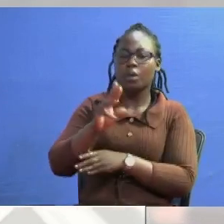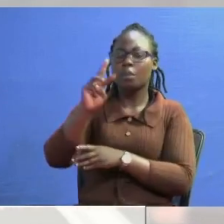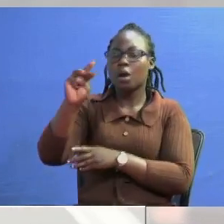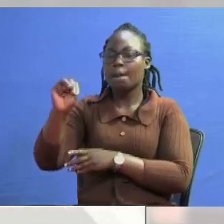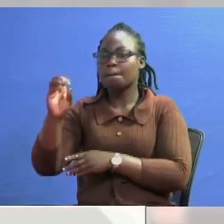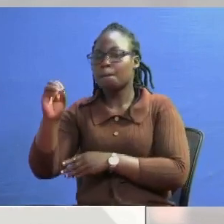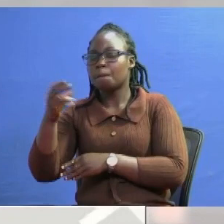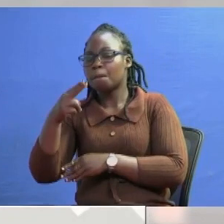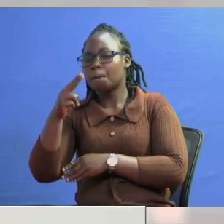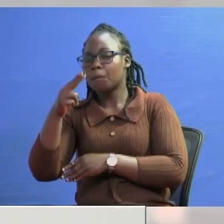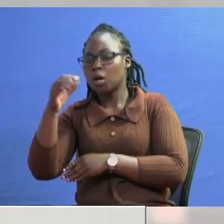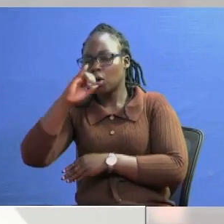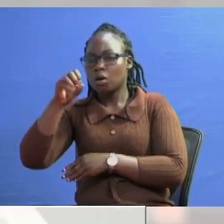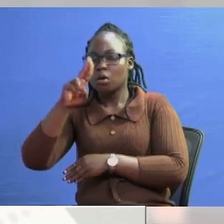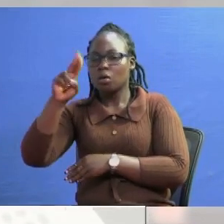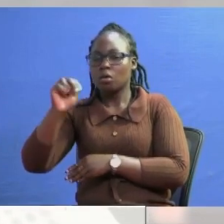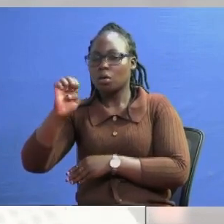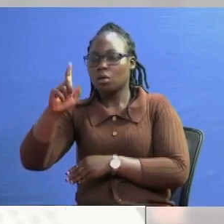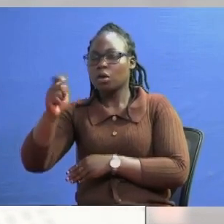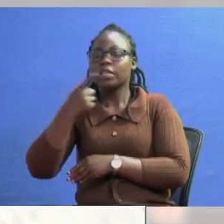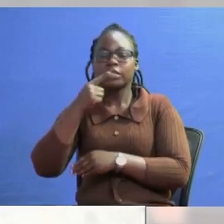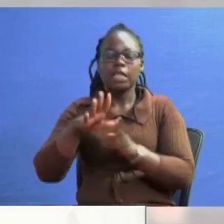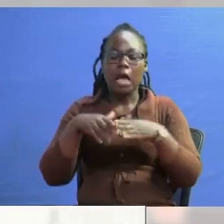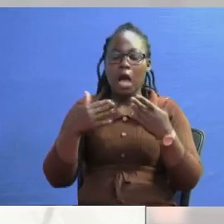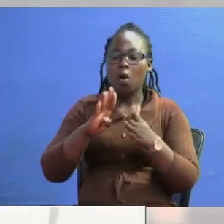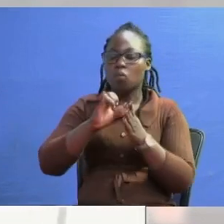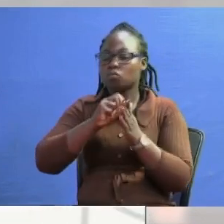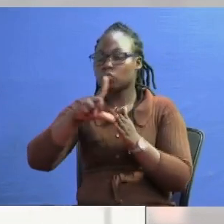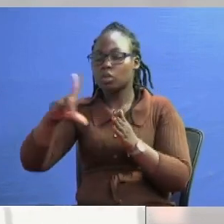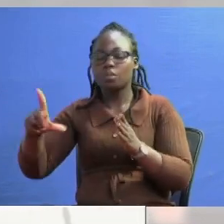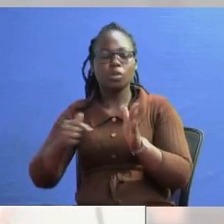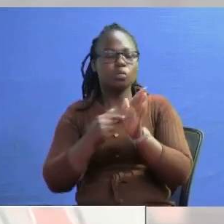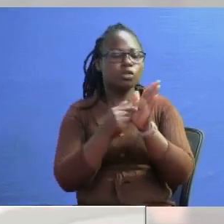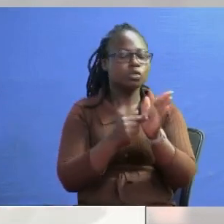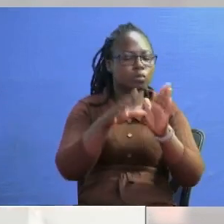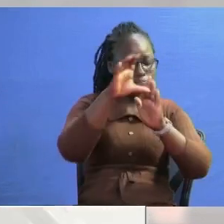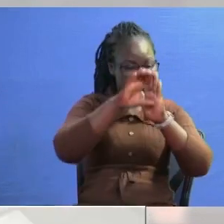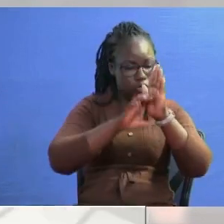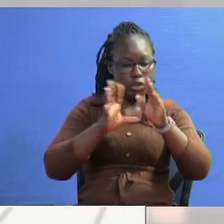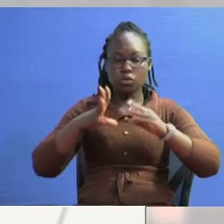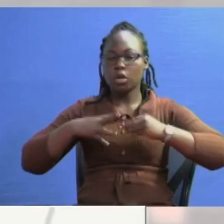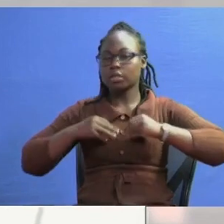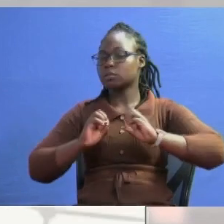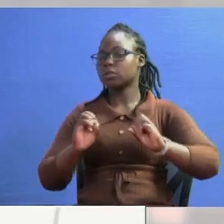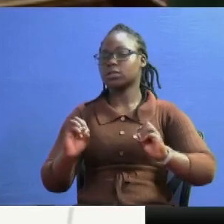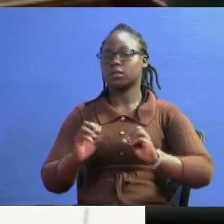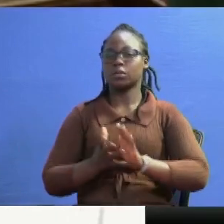process, stating that the manner the bill was being rushed was unconstitutional.